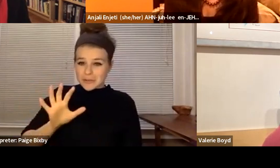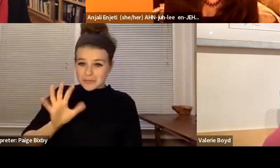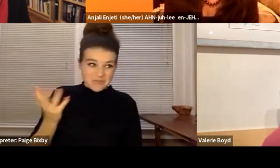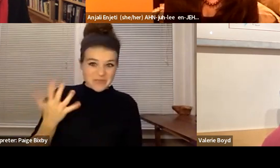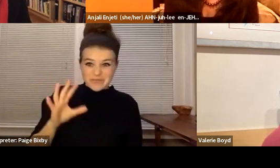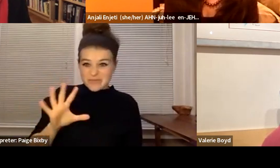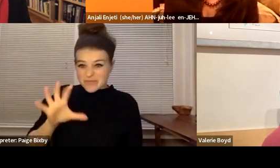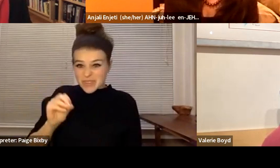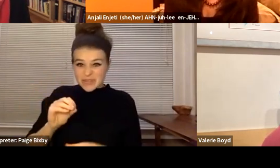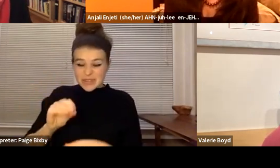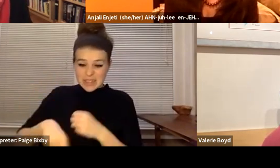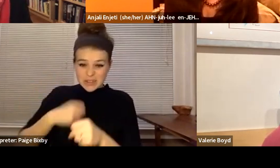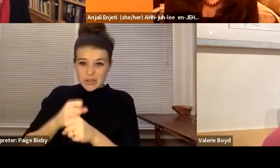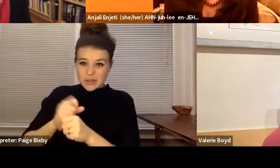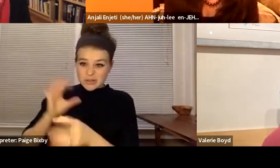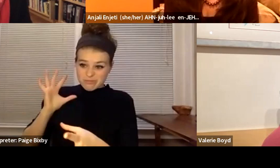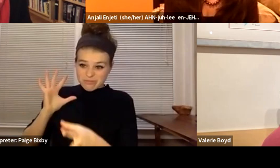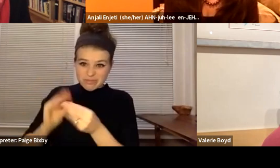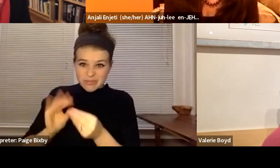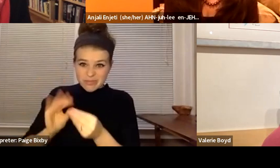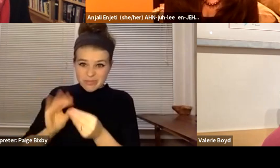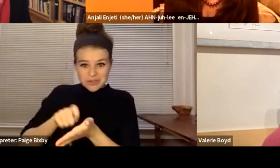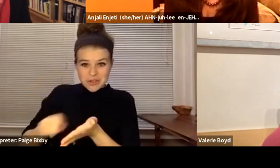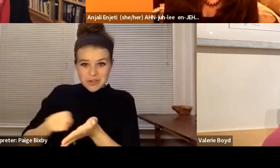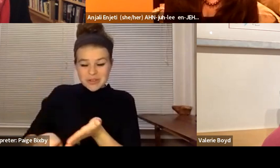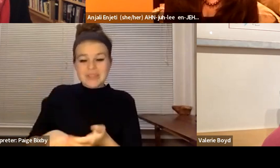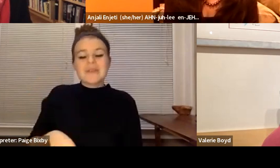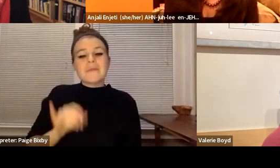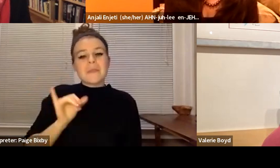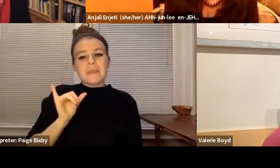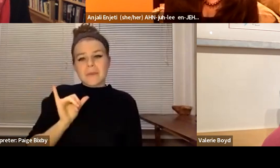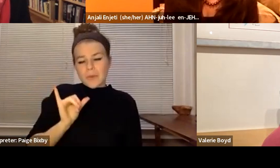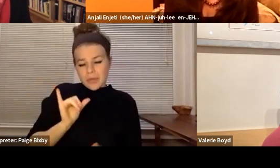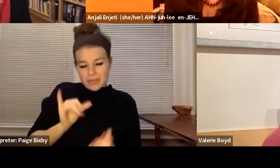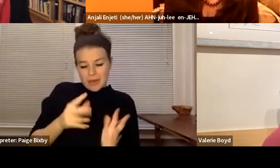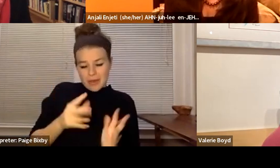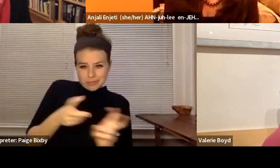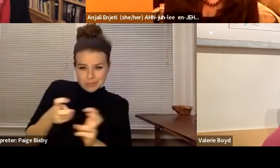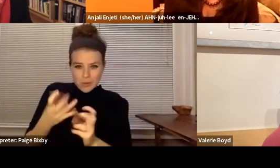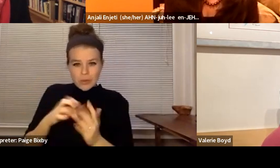entries. And the excerpt I want to read, I think, really speaks to